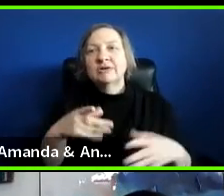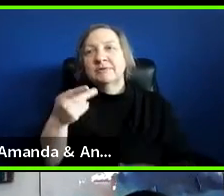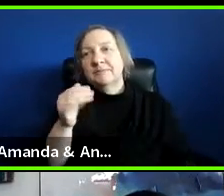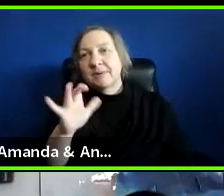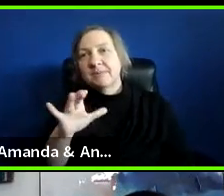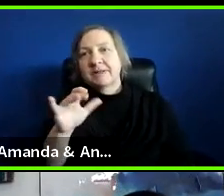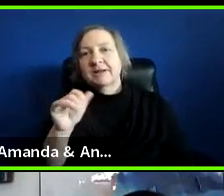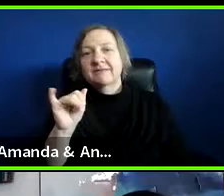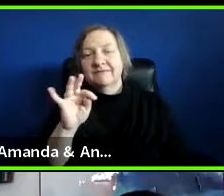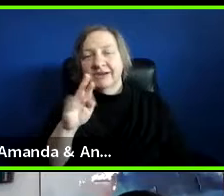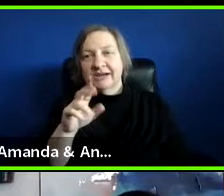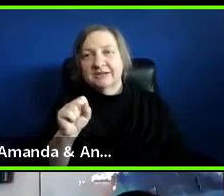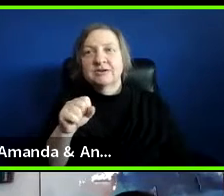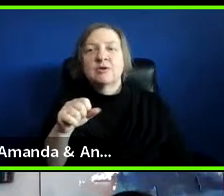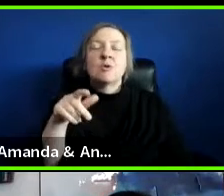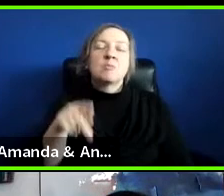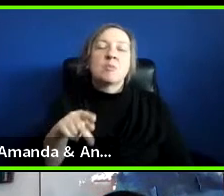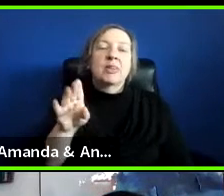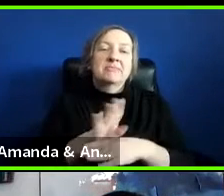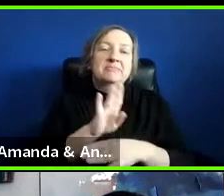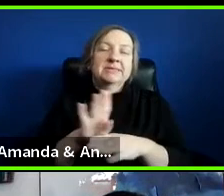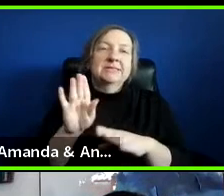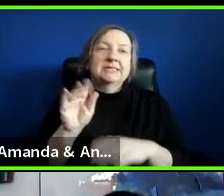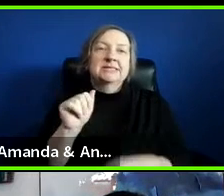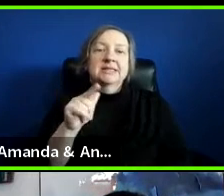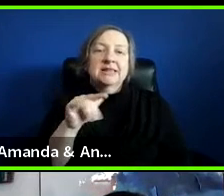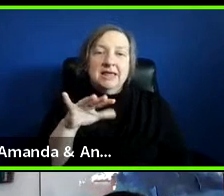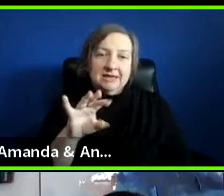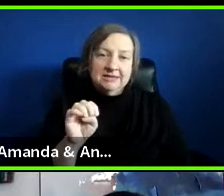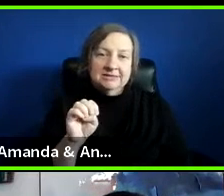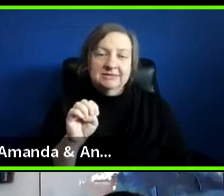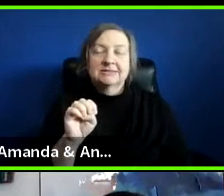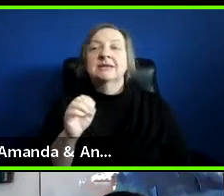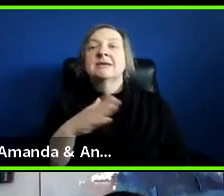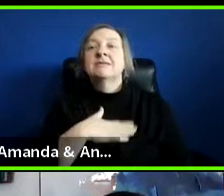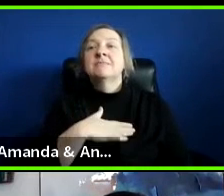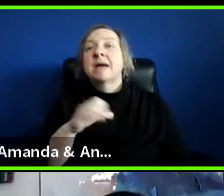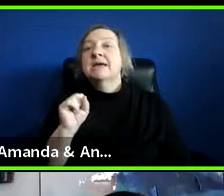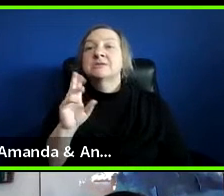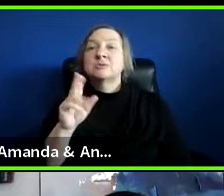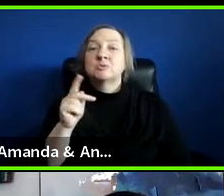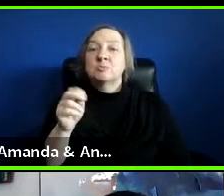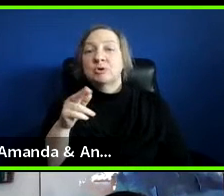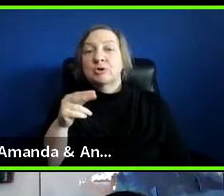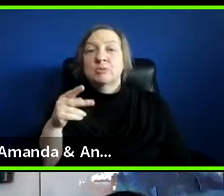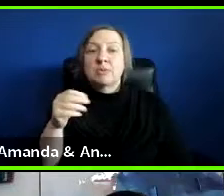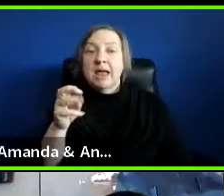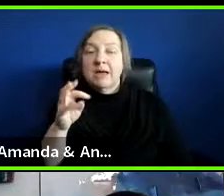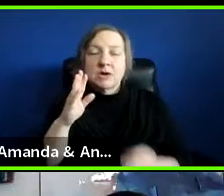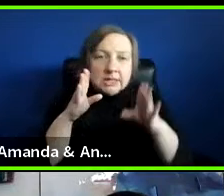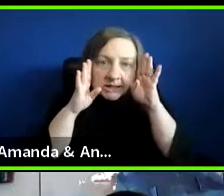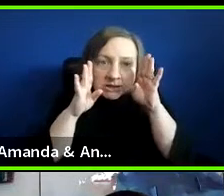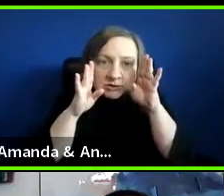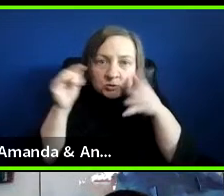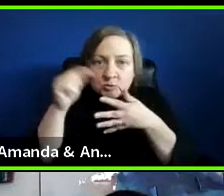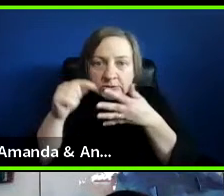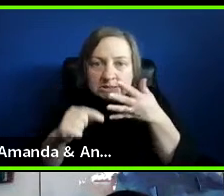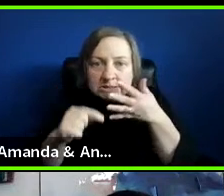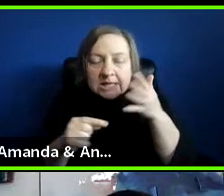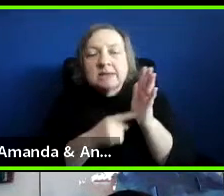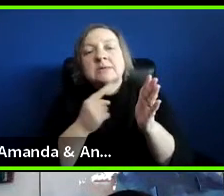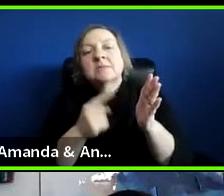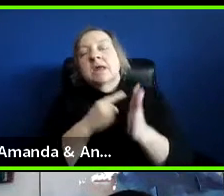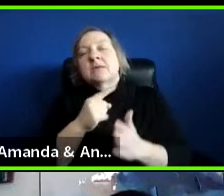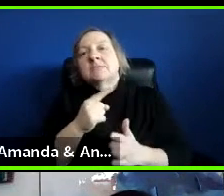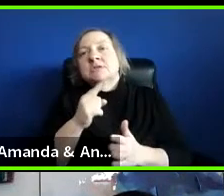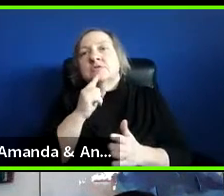Affairs for the Portland Business Alliance. And I guess my superpower is my attention to detail sometimes is